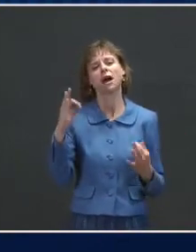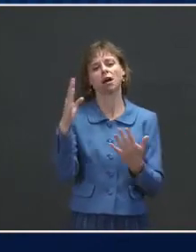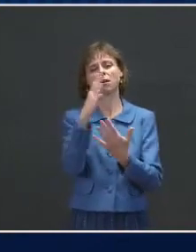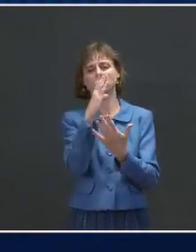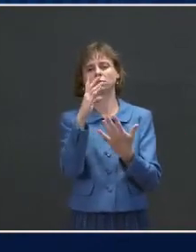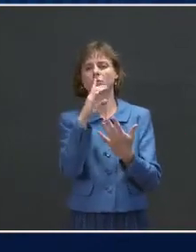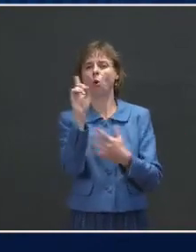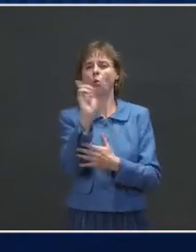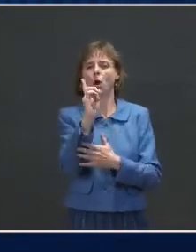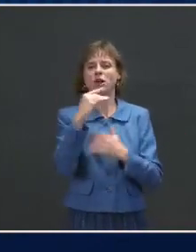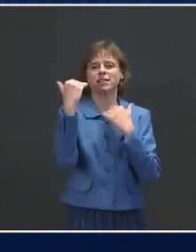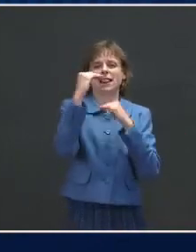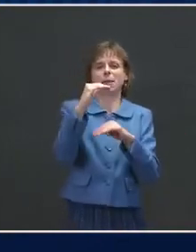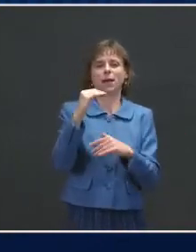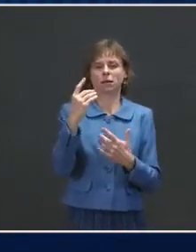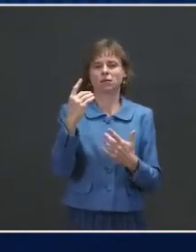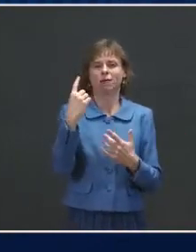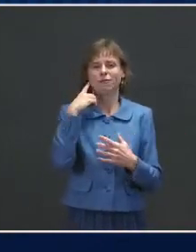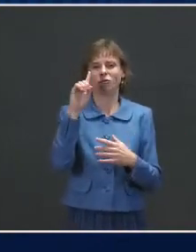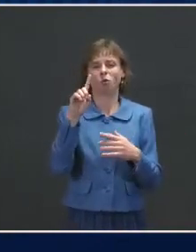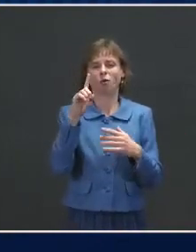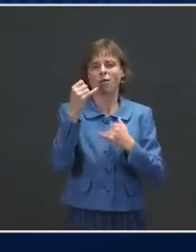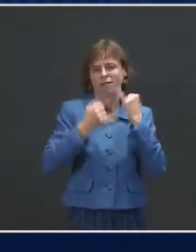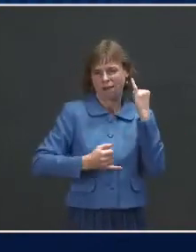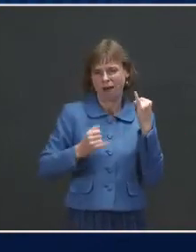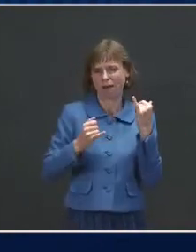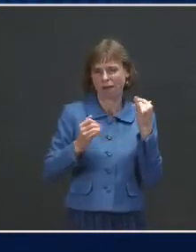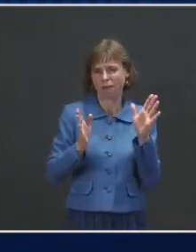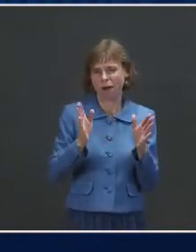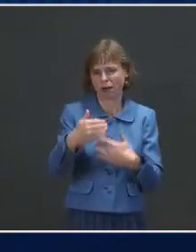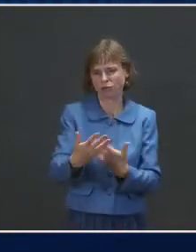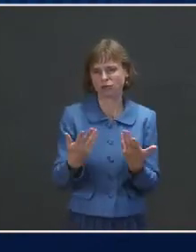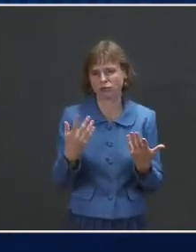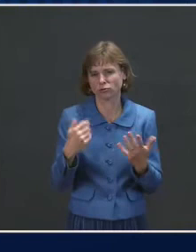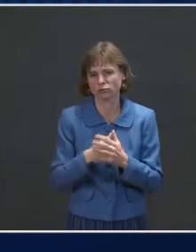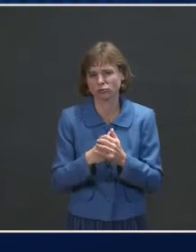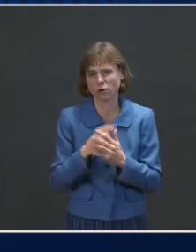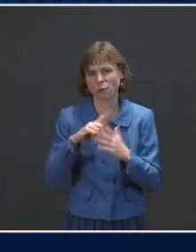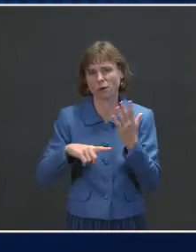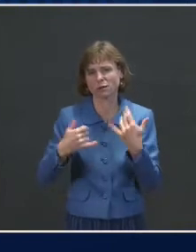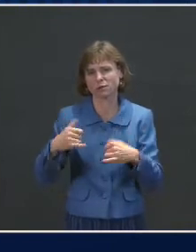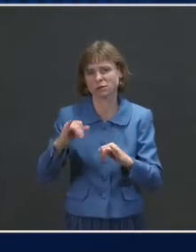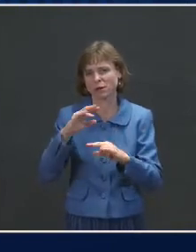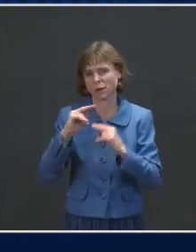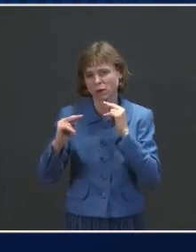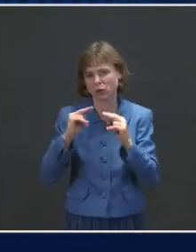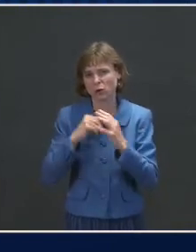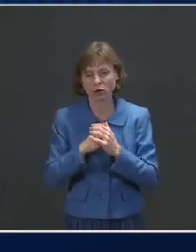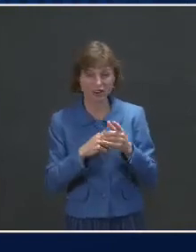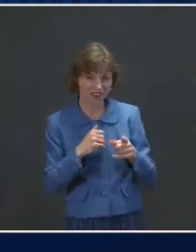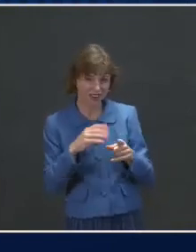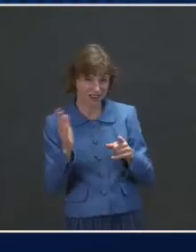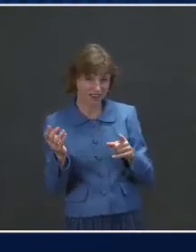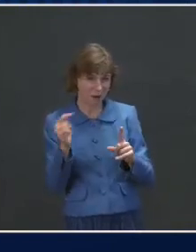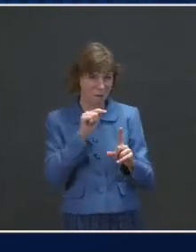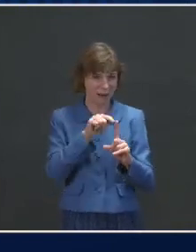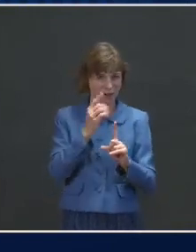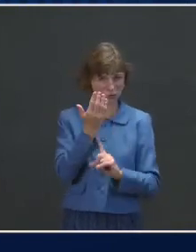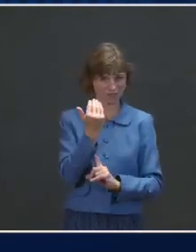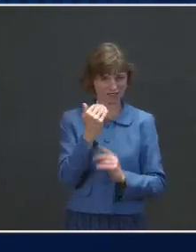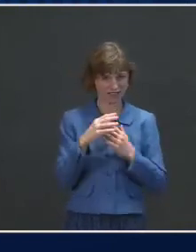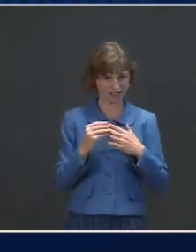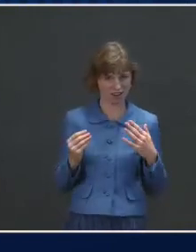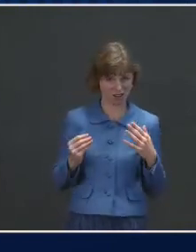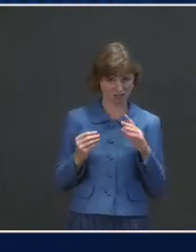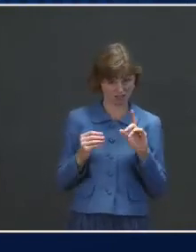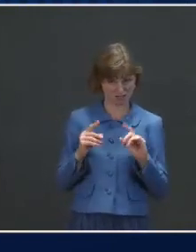looks like in a final package. But it's still being negotiated at this point in time. Yeah, on the $15, you know, it doesn't it